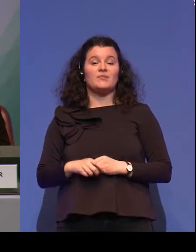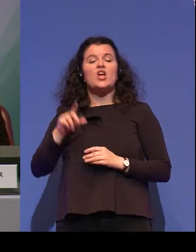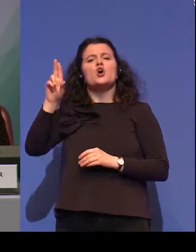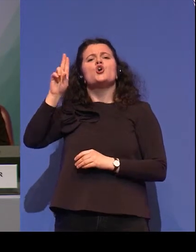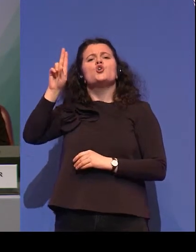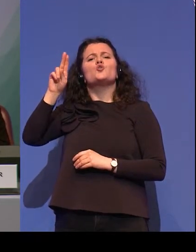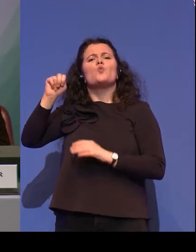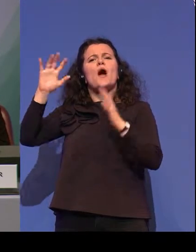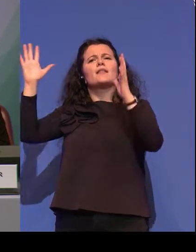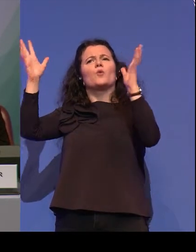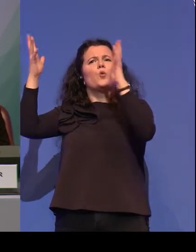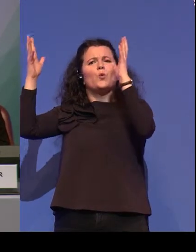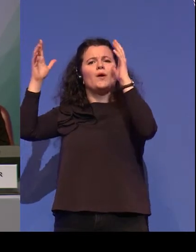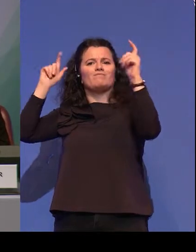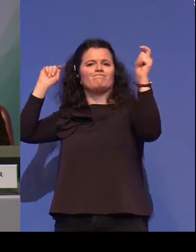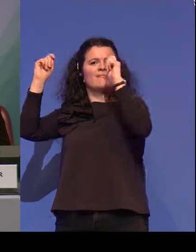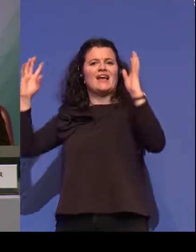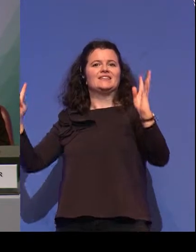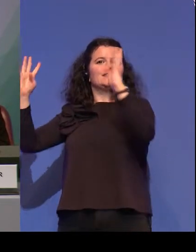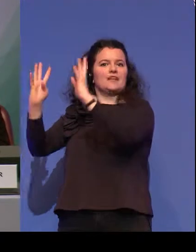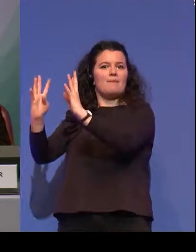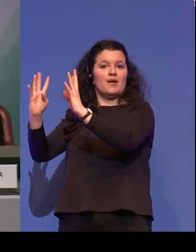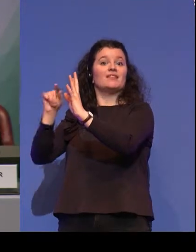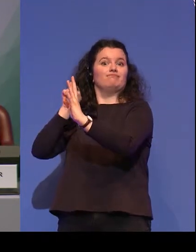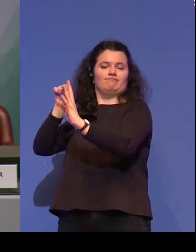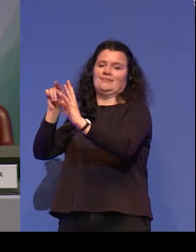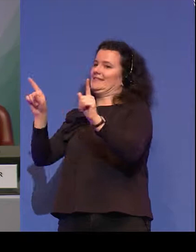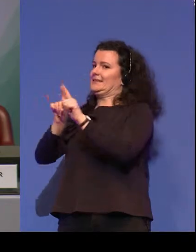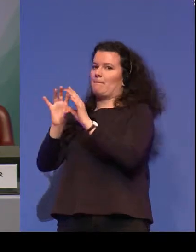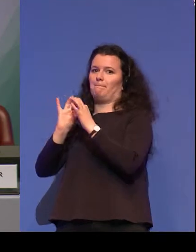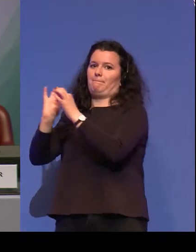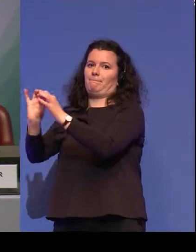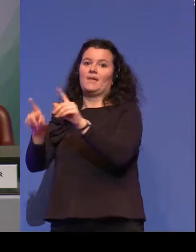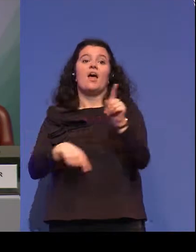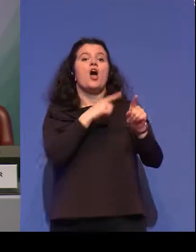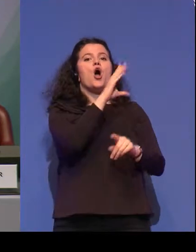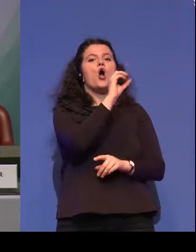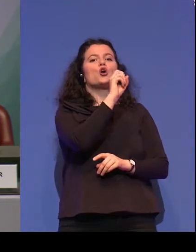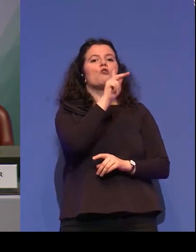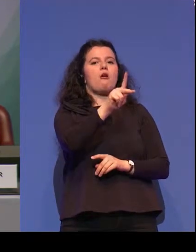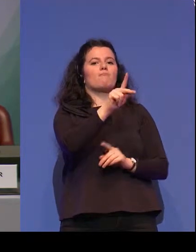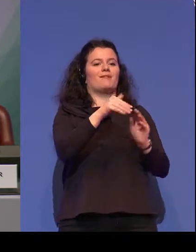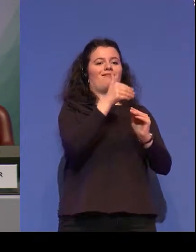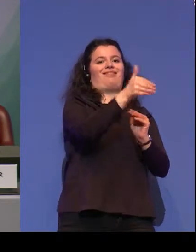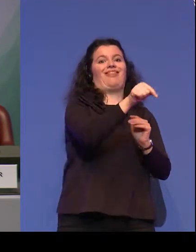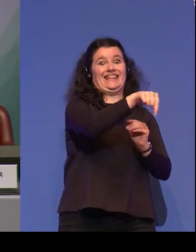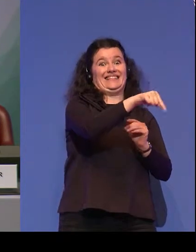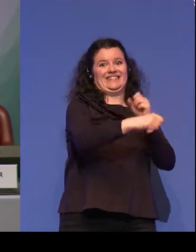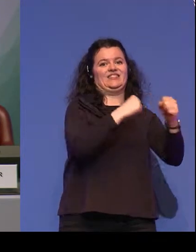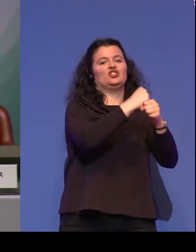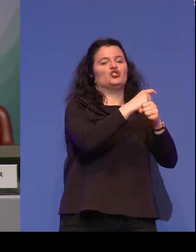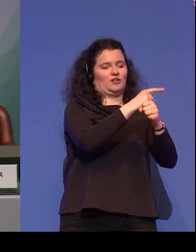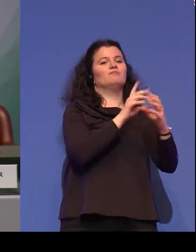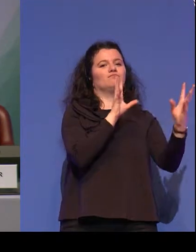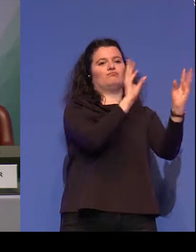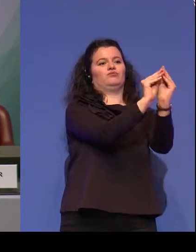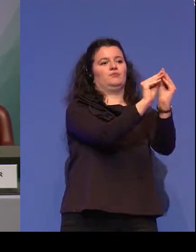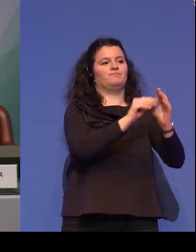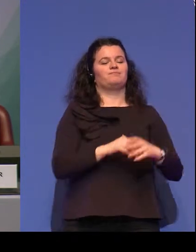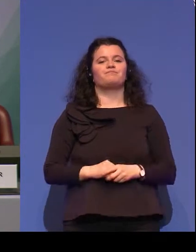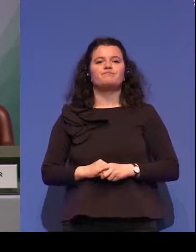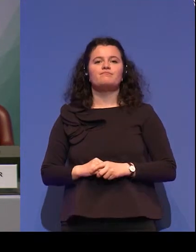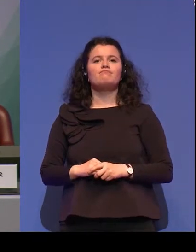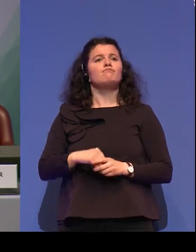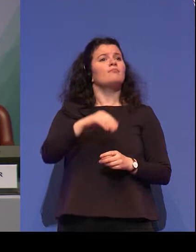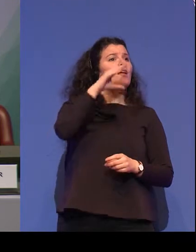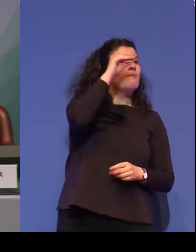Summit and the COP later this year. So, ladies and gentlemen, before closing this session, I would like to invite